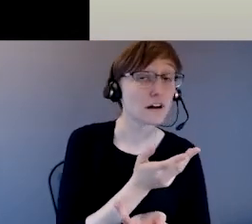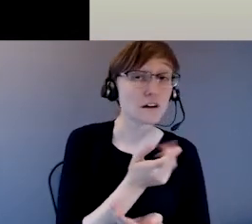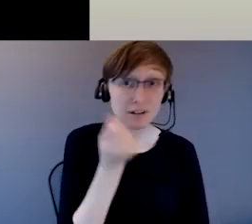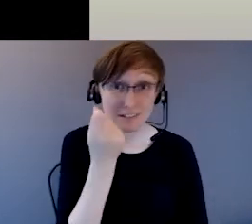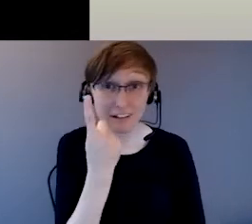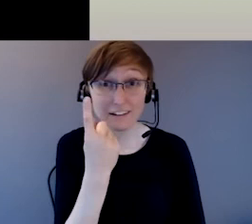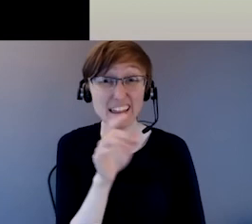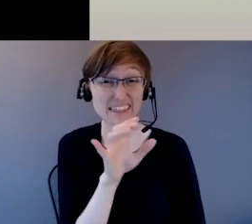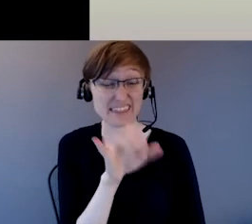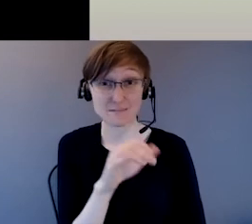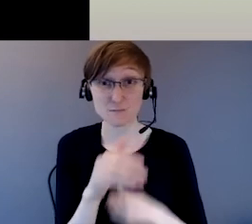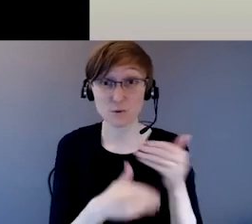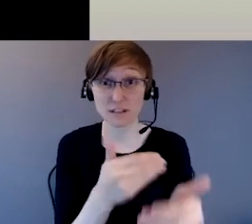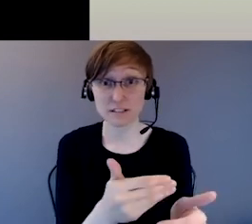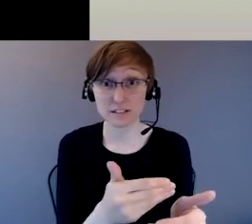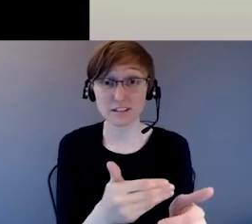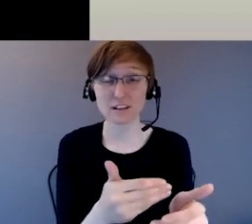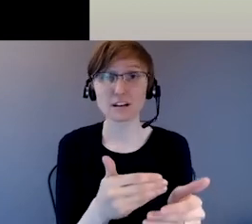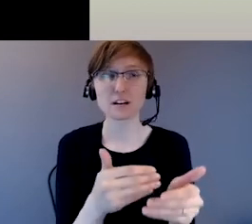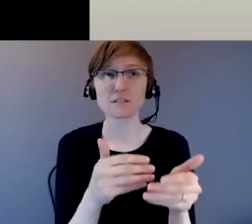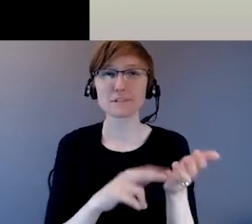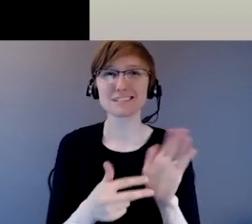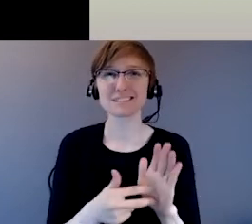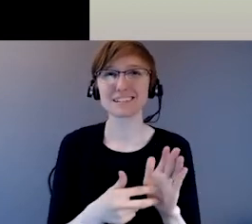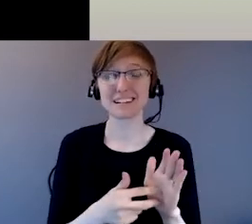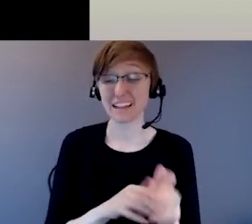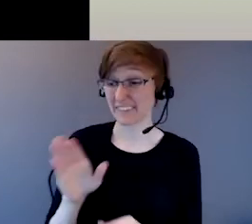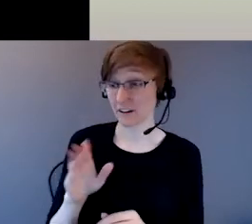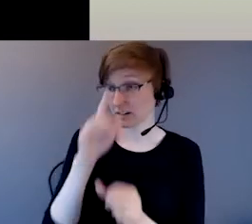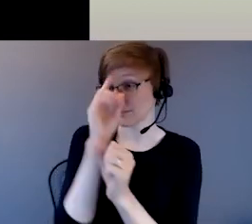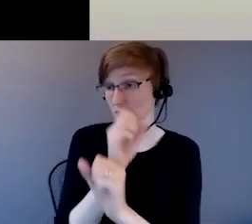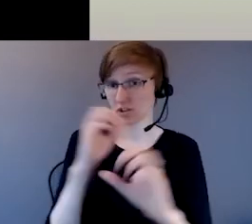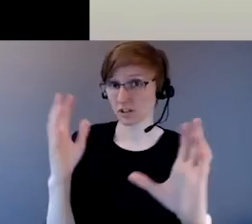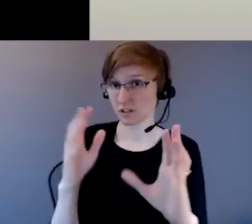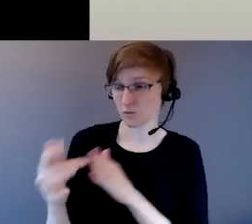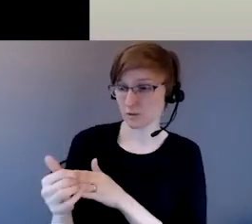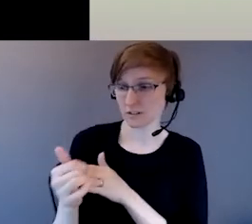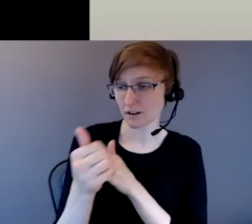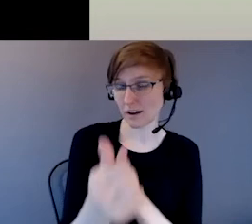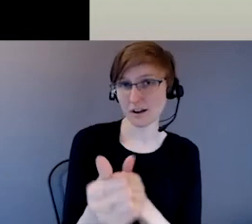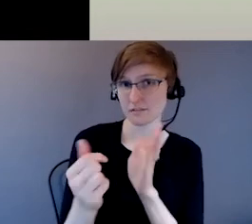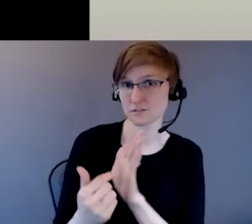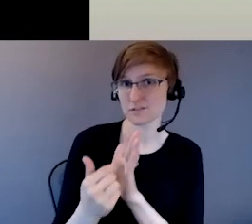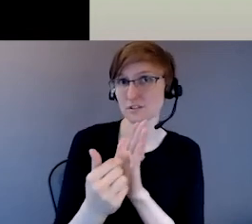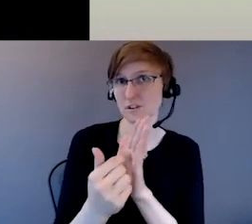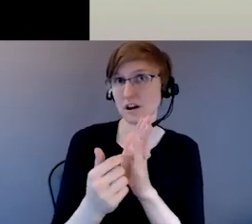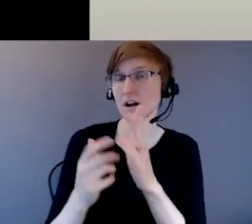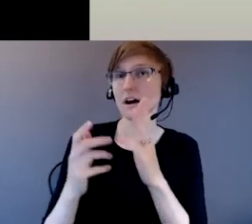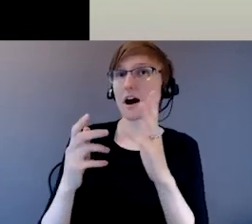someone towards their vision. And of course, during that process, there is the knowledge transfer